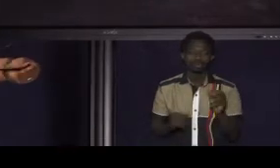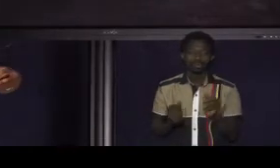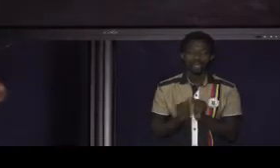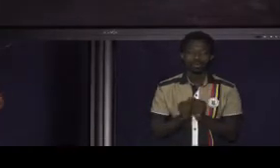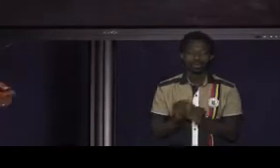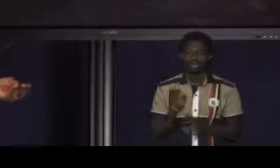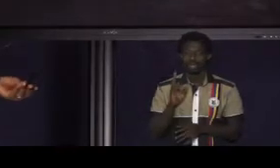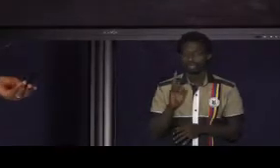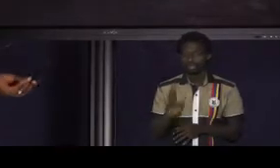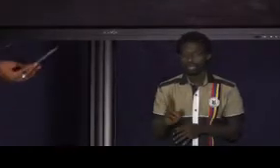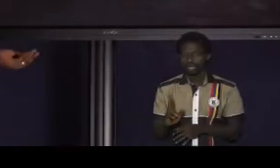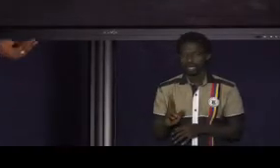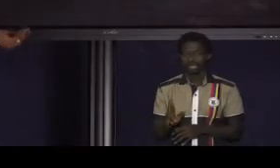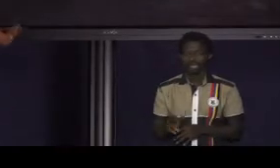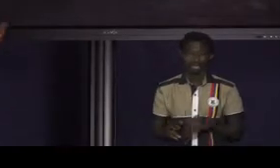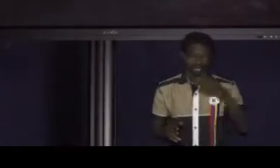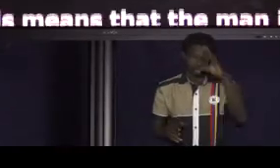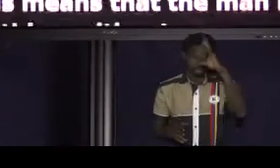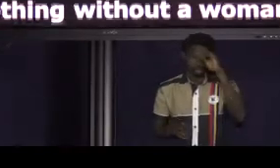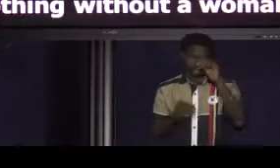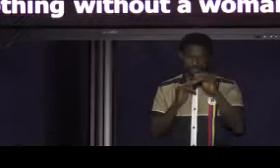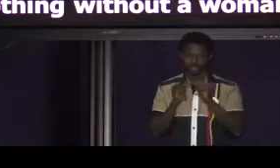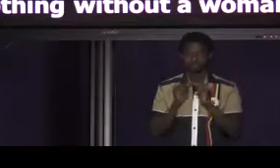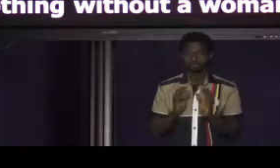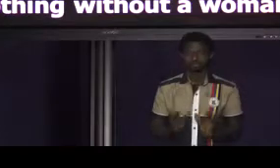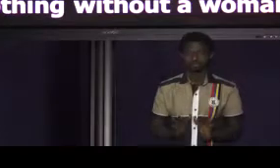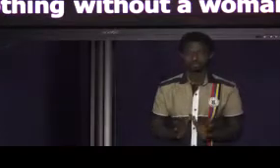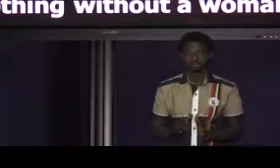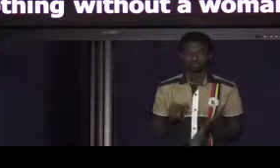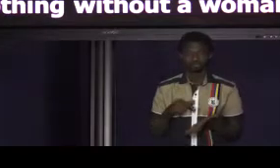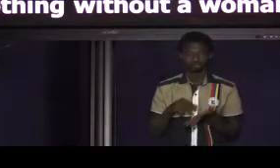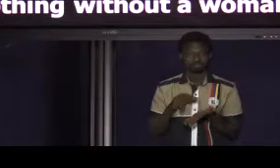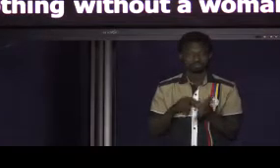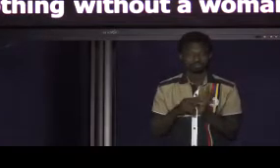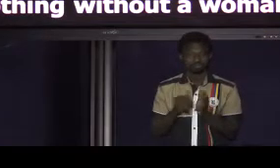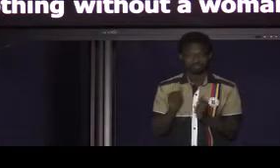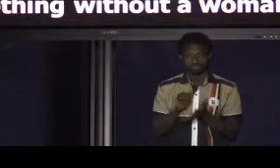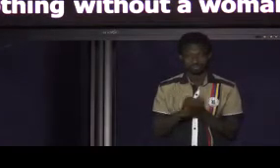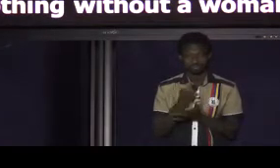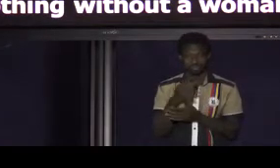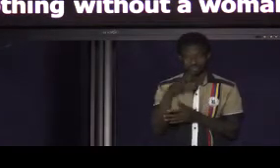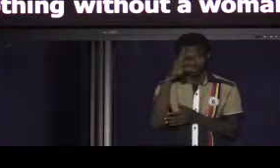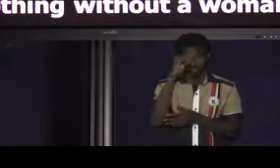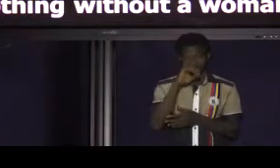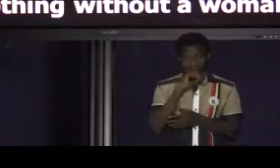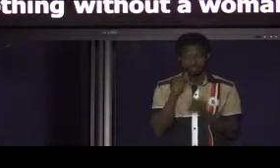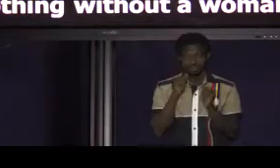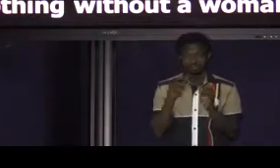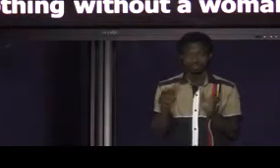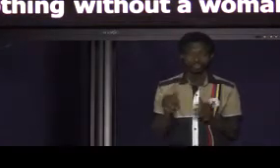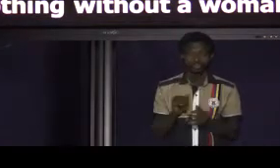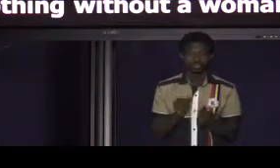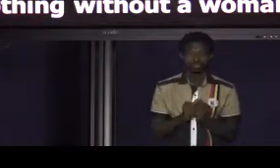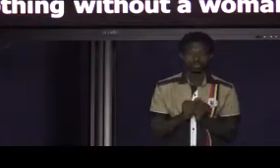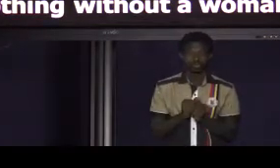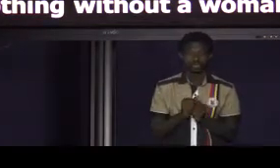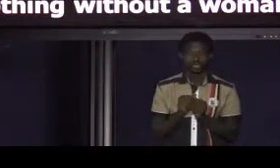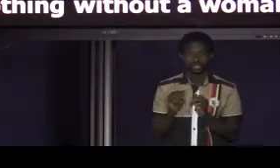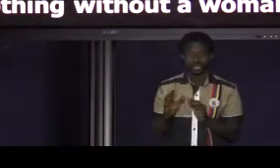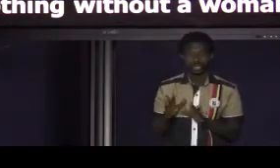her, man is nothing. This means that the man is nothing without a woman.